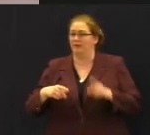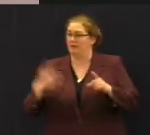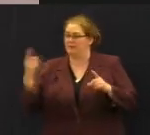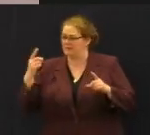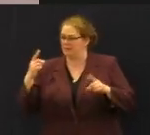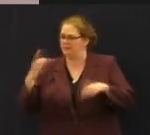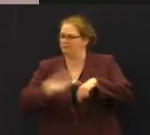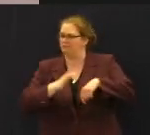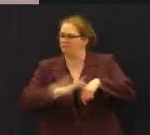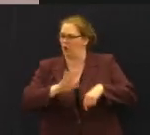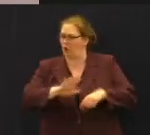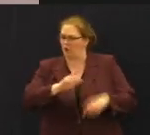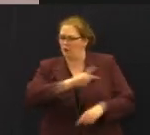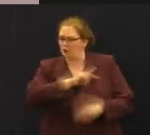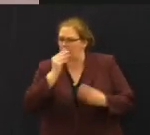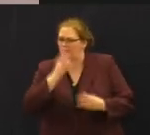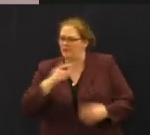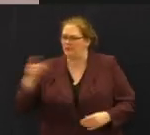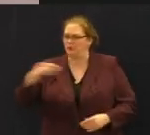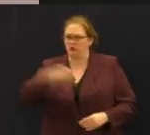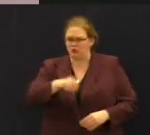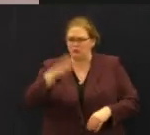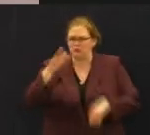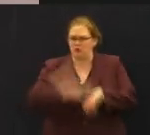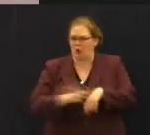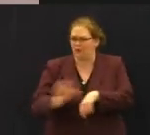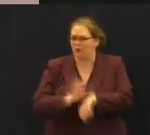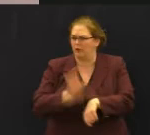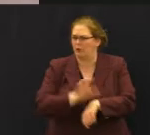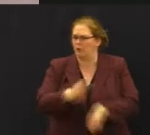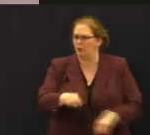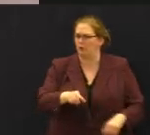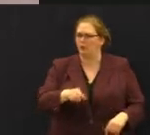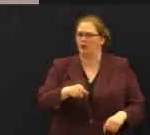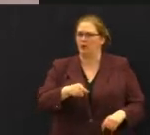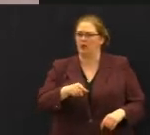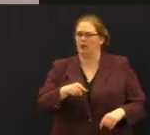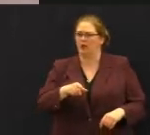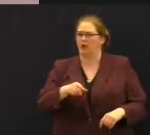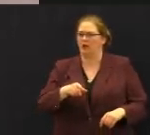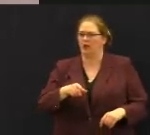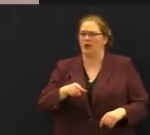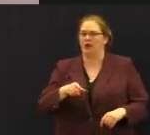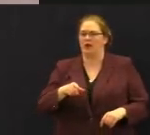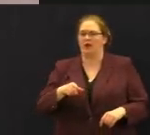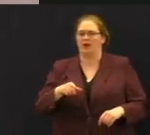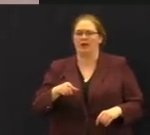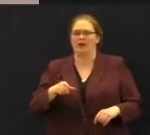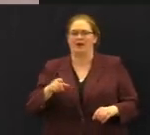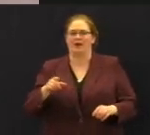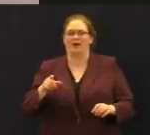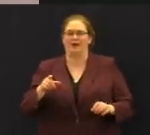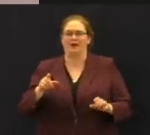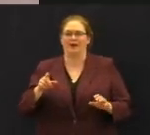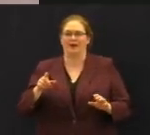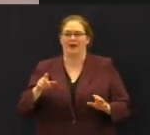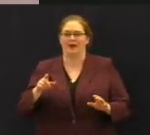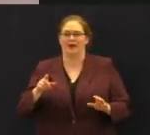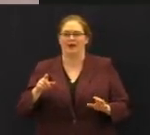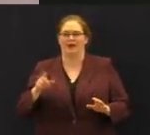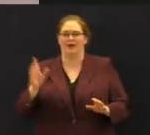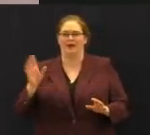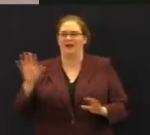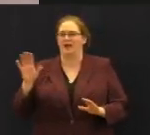personal business. She was on the computer and he's saying, no parts of it.